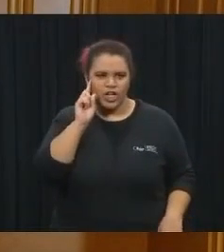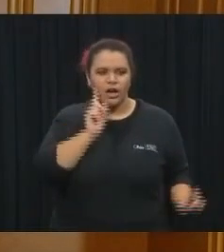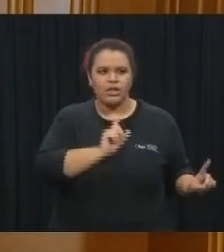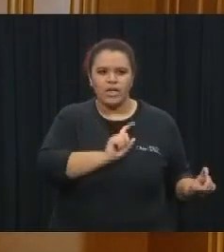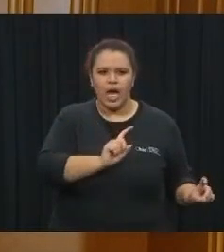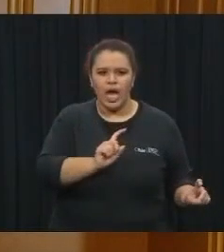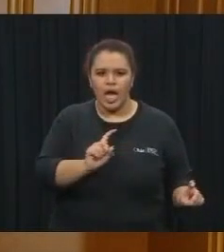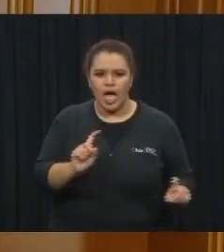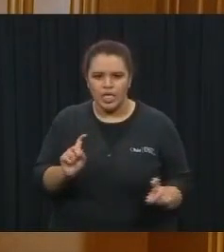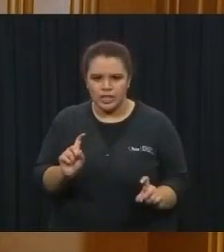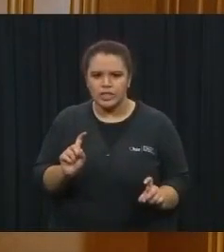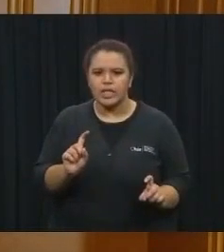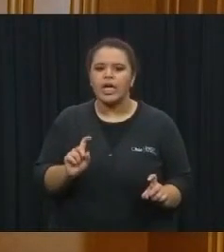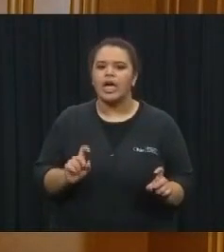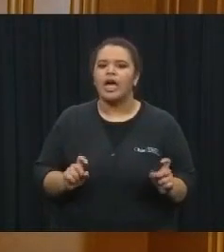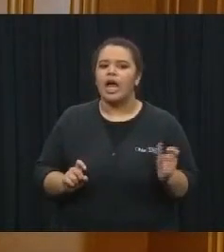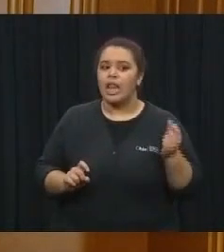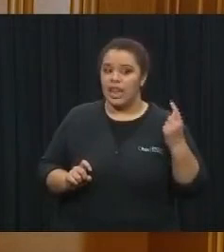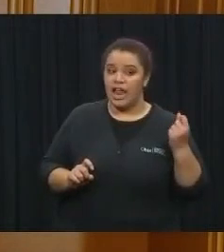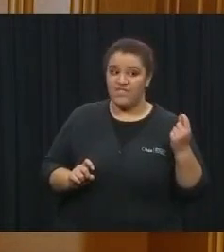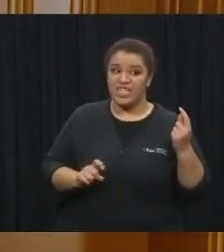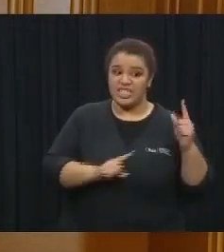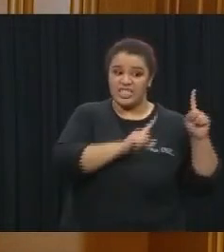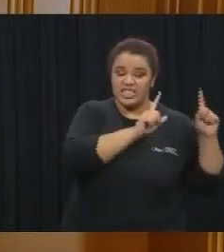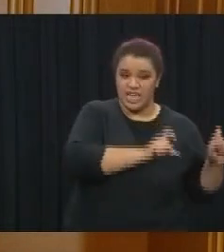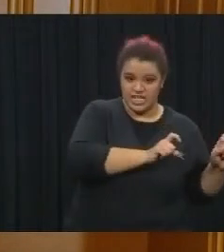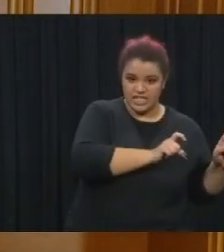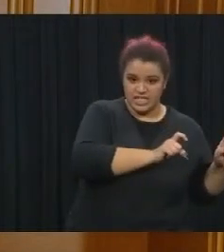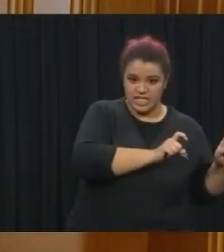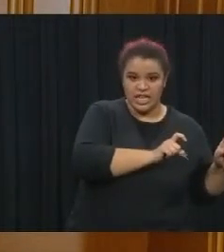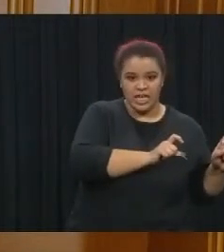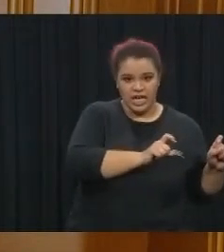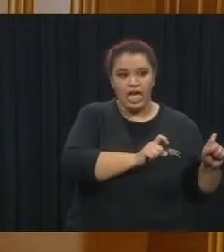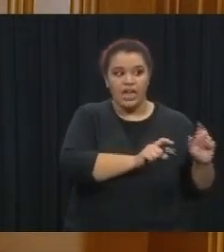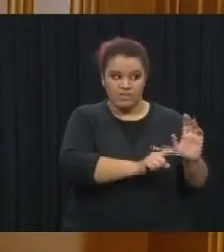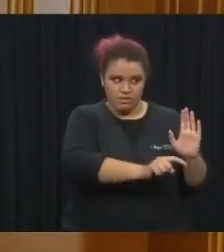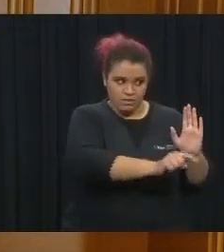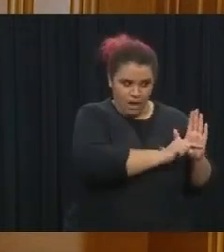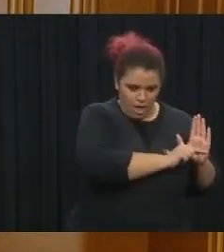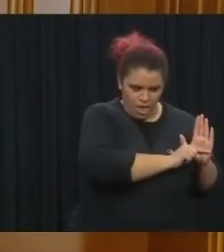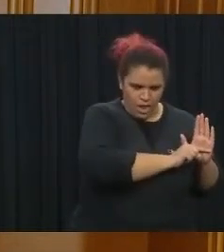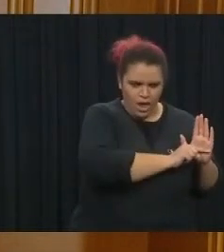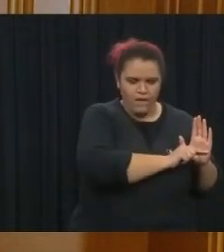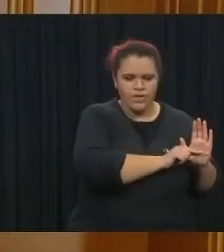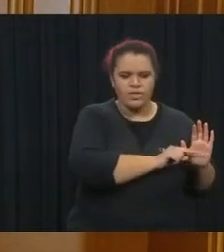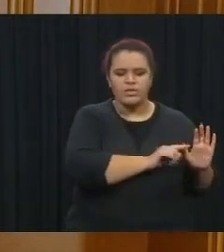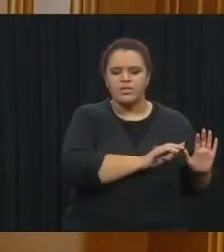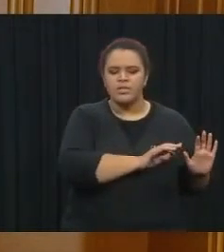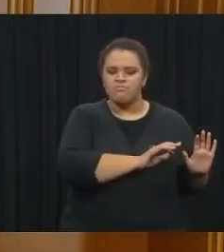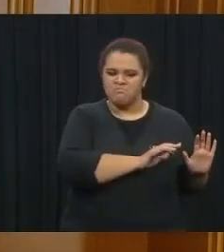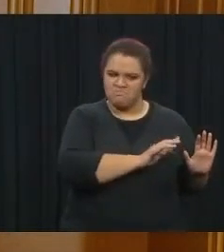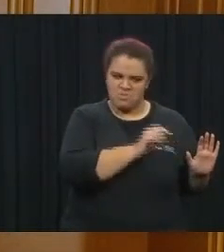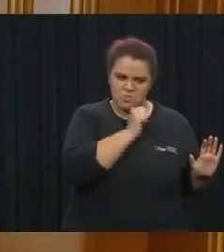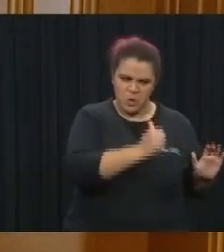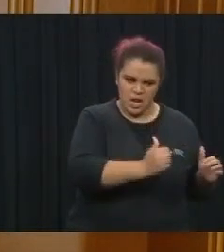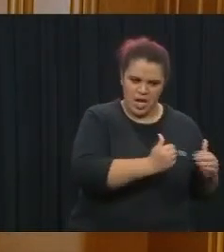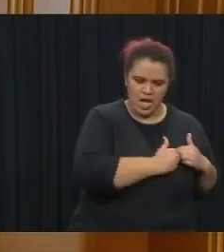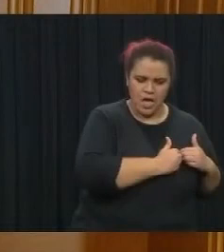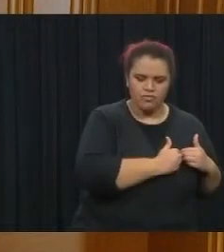COVID. What assurances can you give to the 48,000 inmates, the 12,000 DRC workers and their families